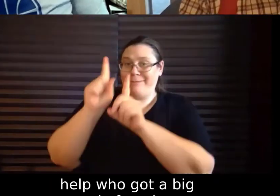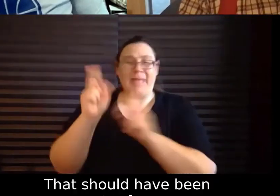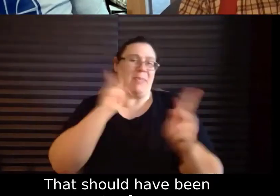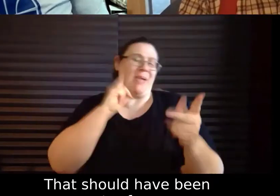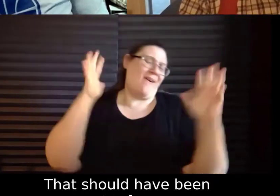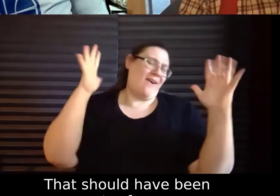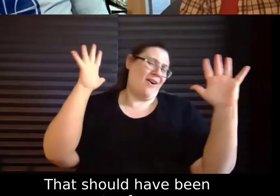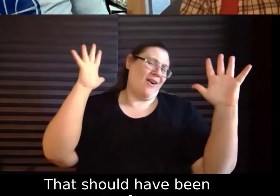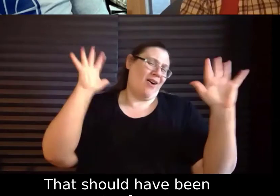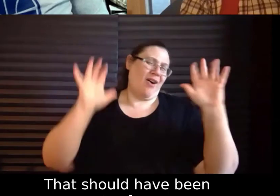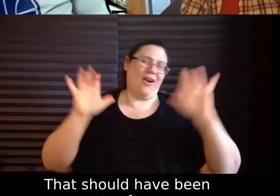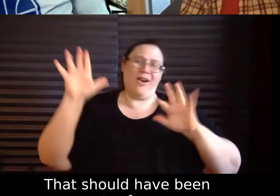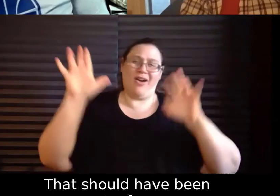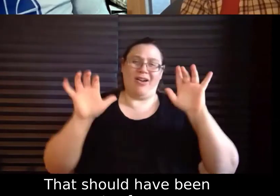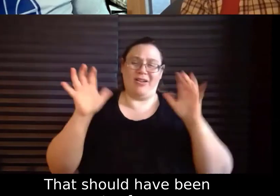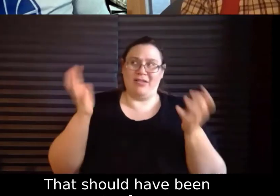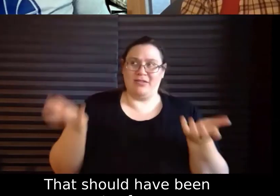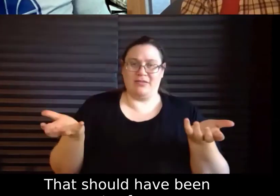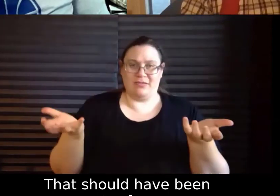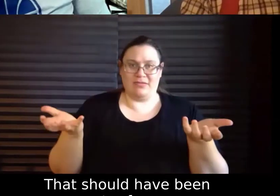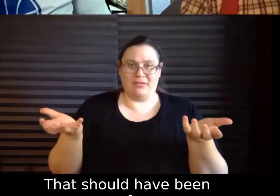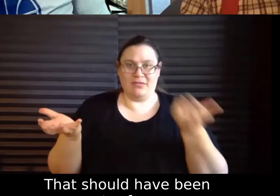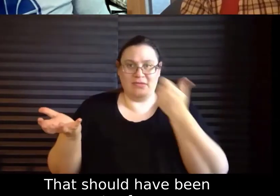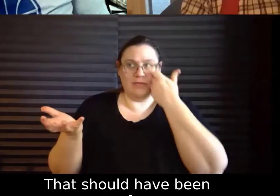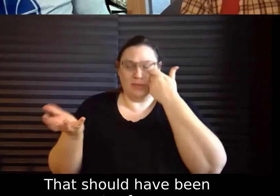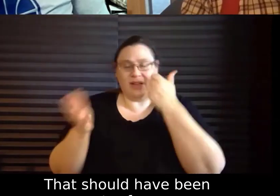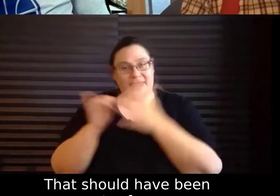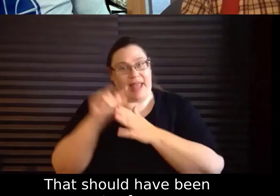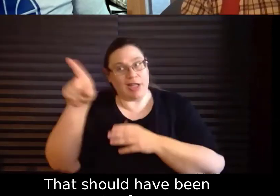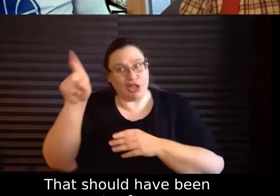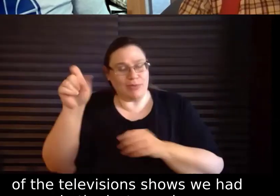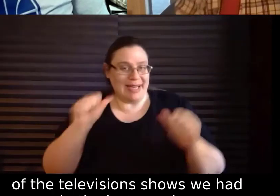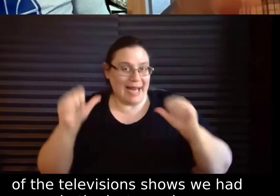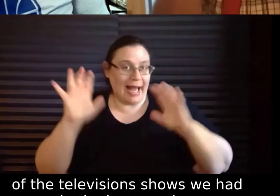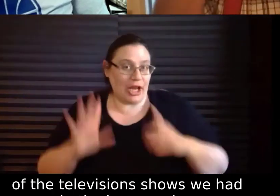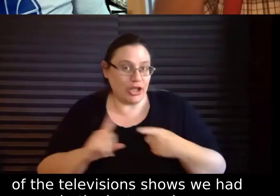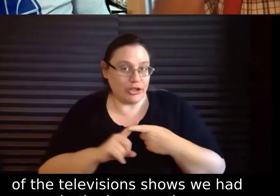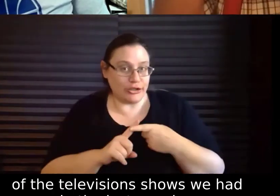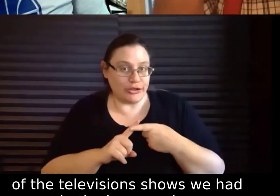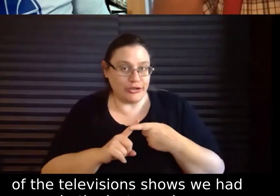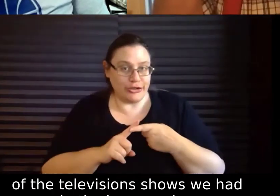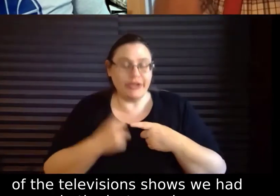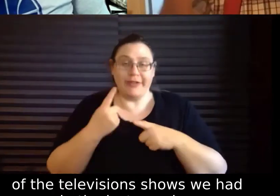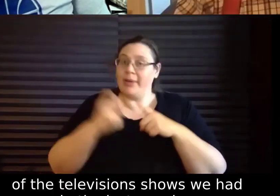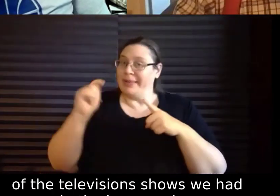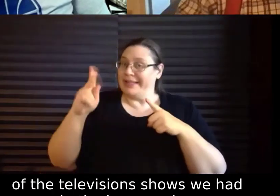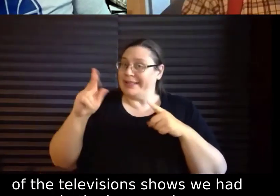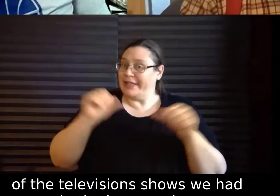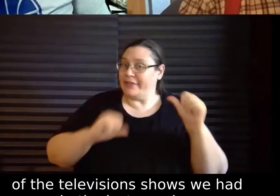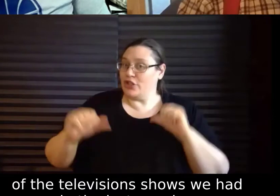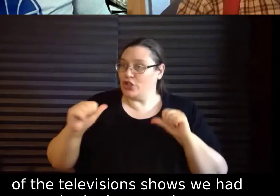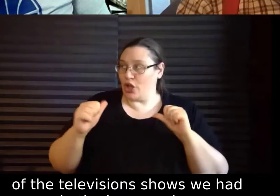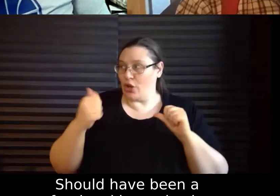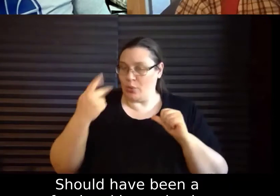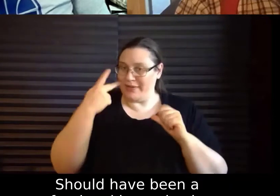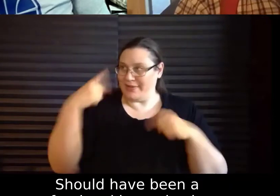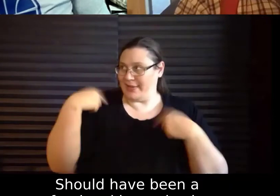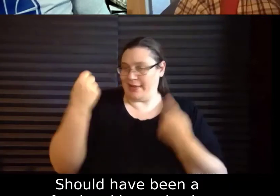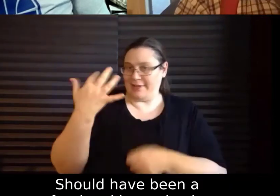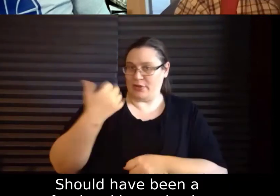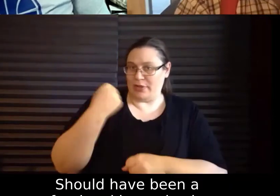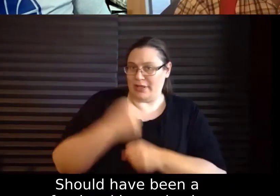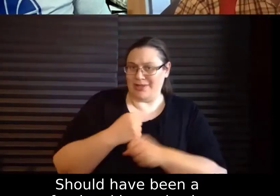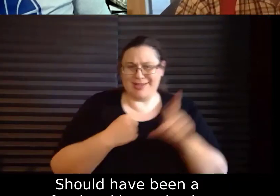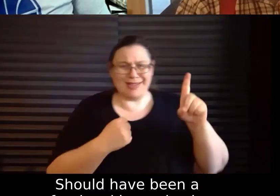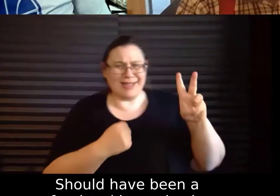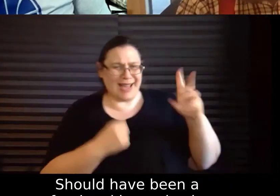applause. Yeah, I think that should have been an actor from one of the television shows that we've seen in the last couple of years. absolutely. And